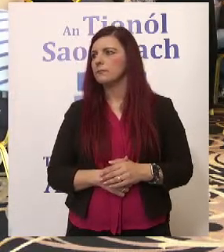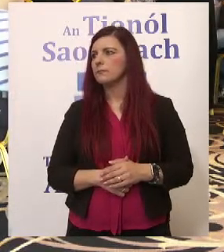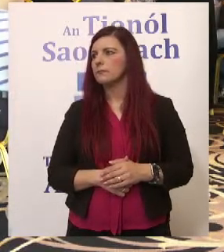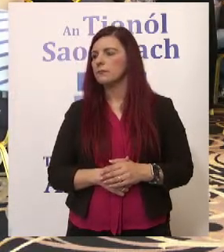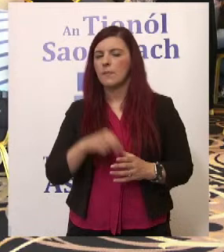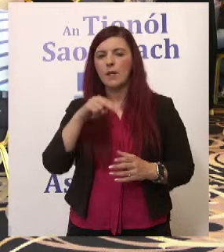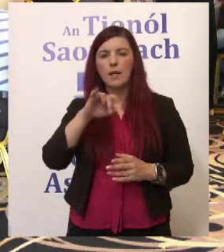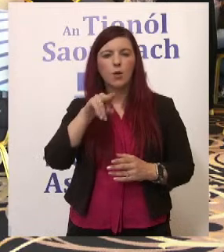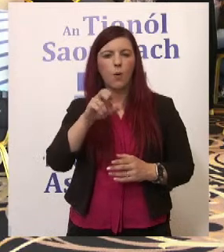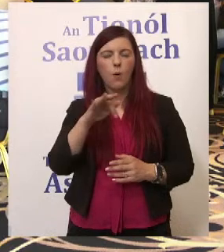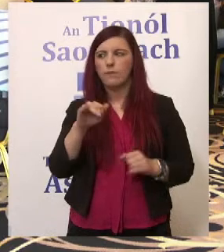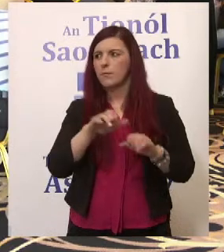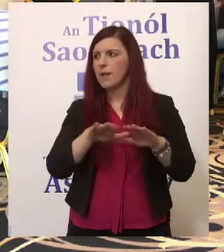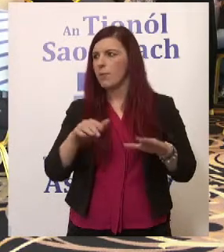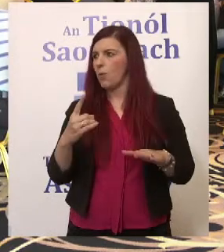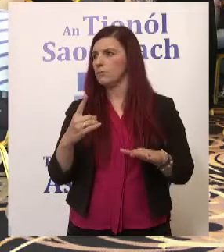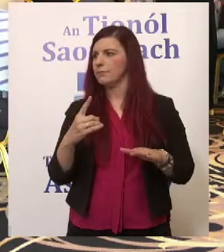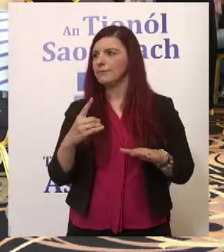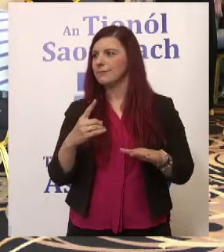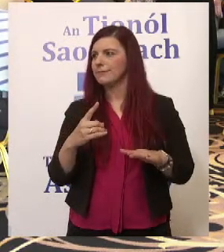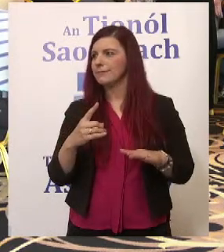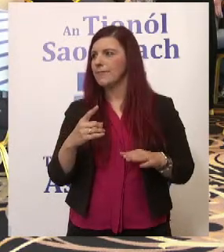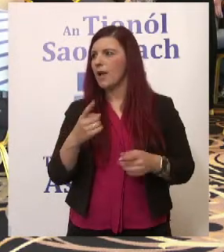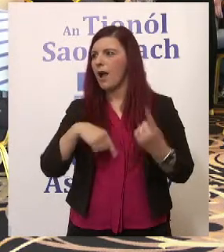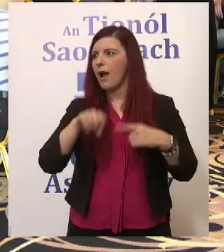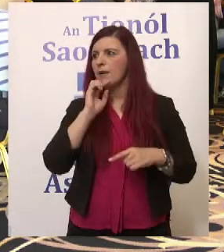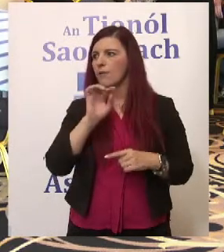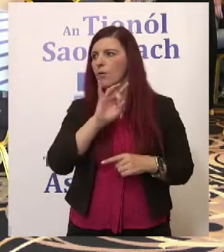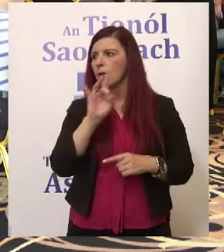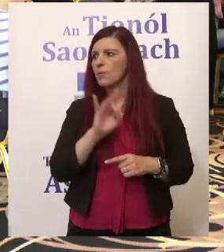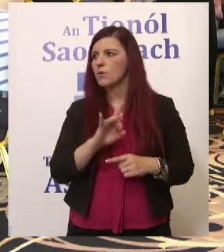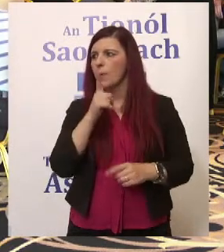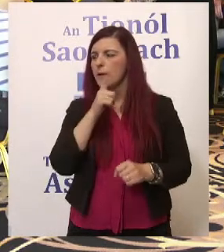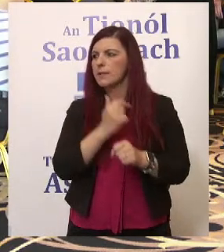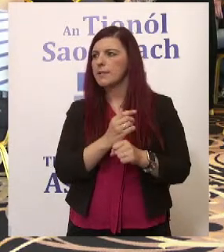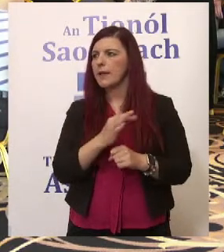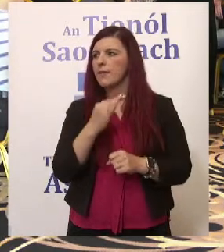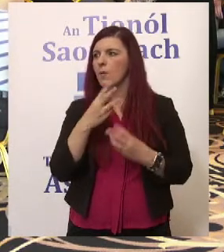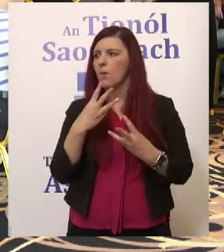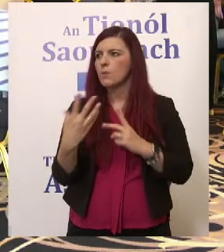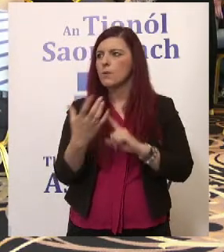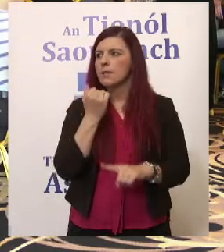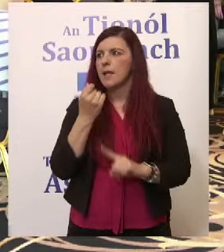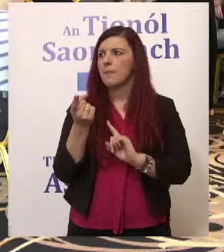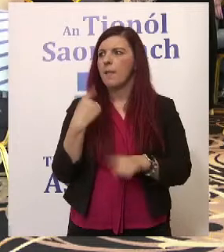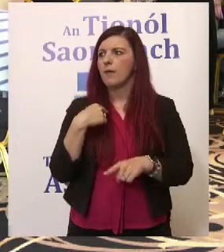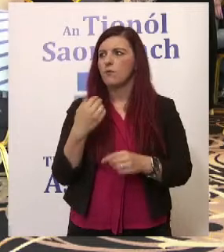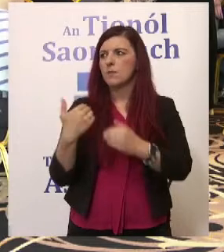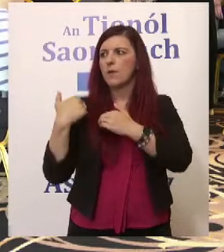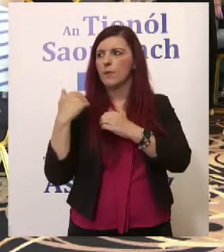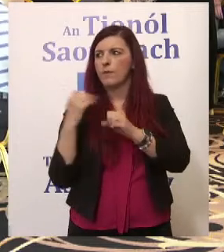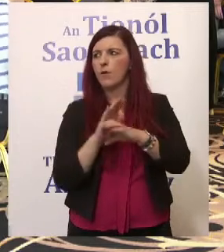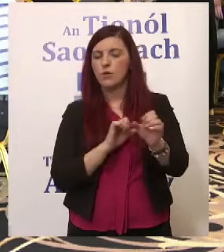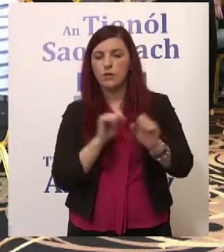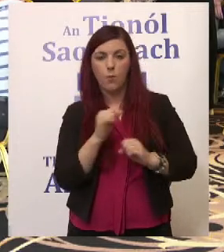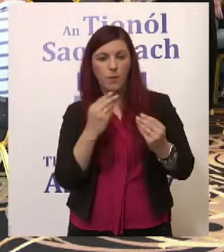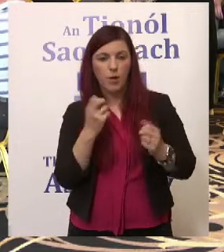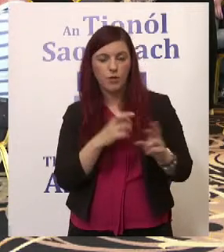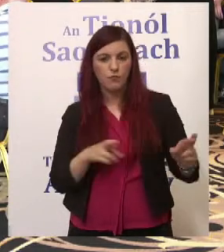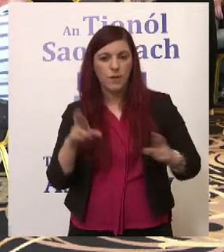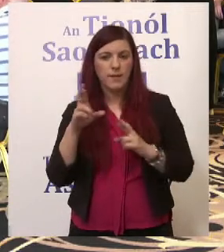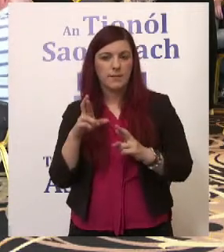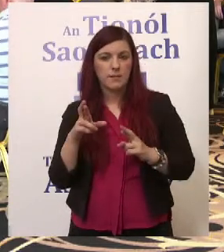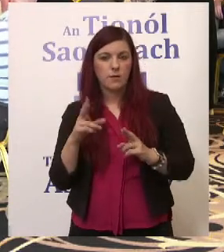Nicole, table 1. Our question was, if local government was to take back responsibility for services, would the money that they raise go back